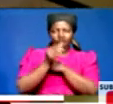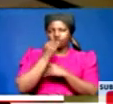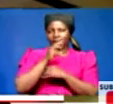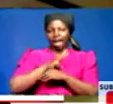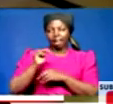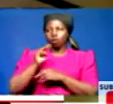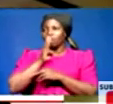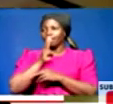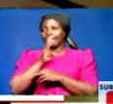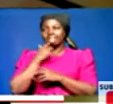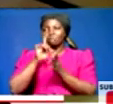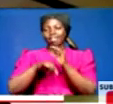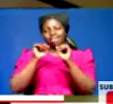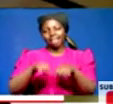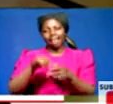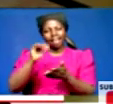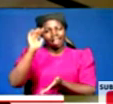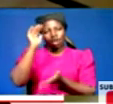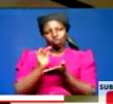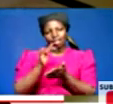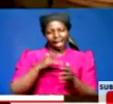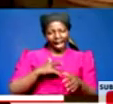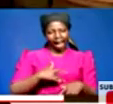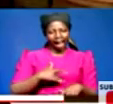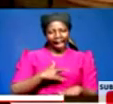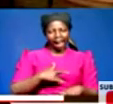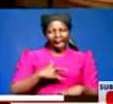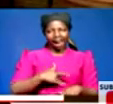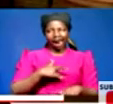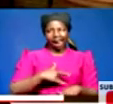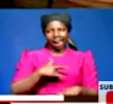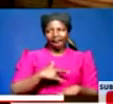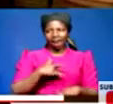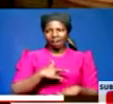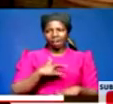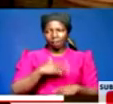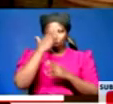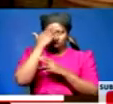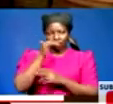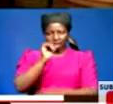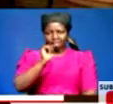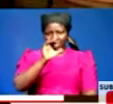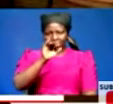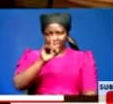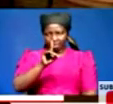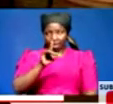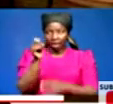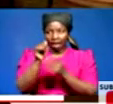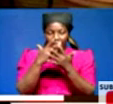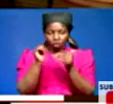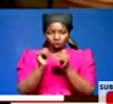reducing the common cases of heartburn caused by acidity. Clay is alkaline in nature, so anything that you put in a clay